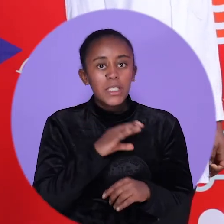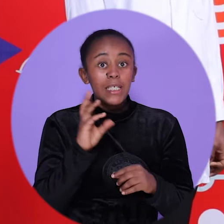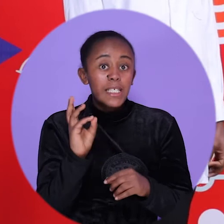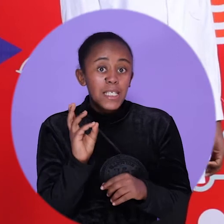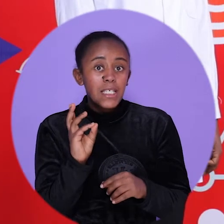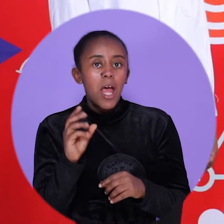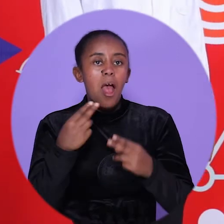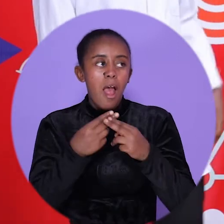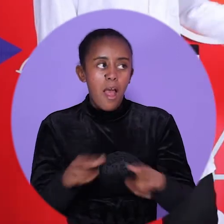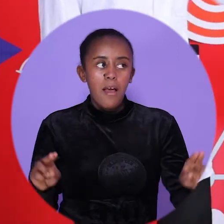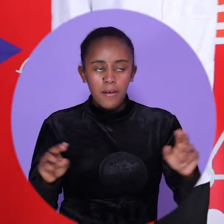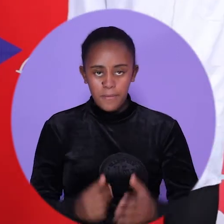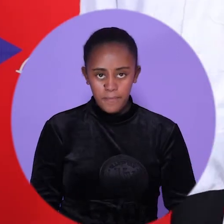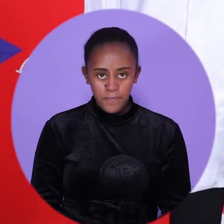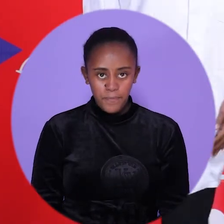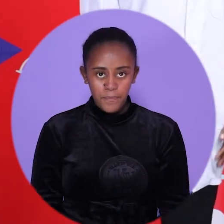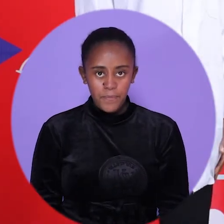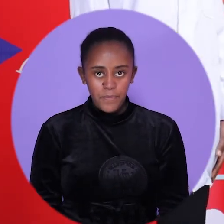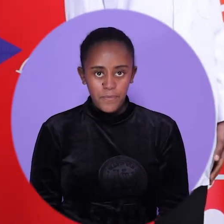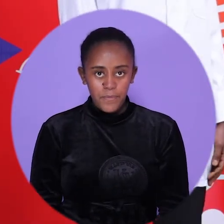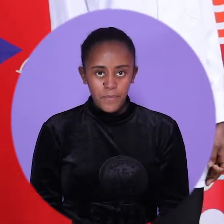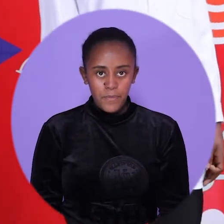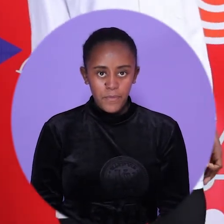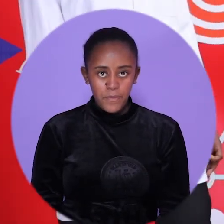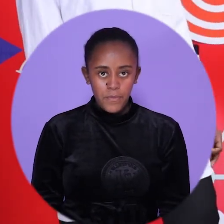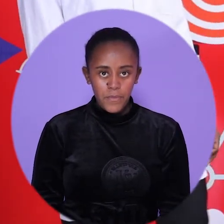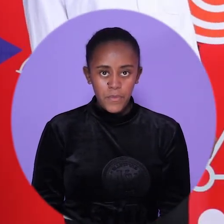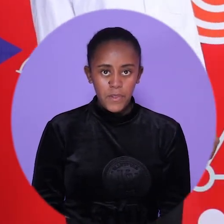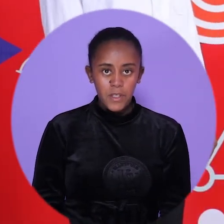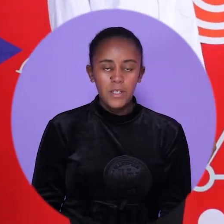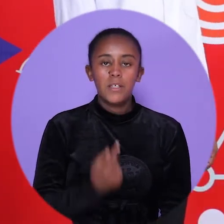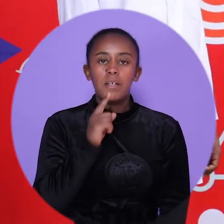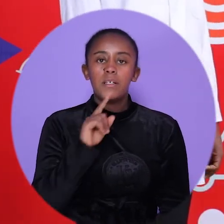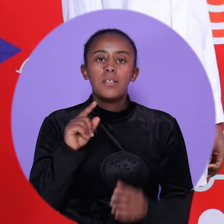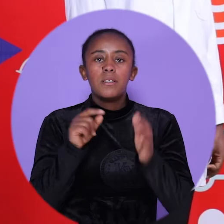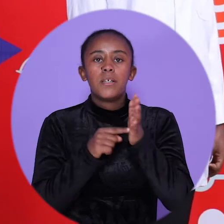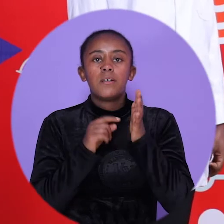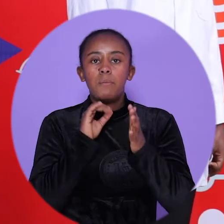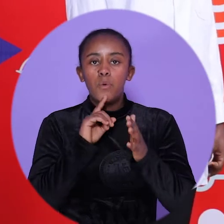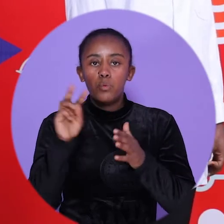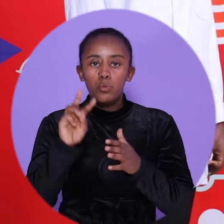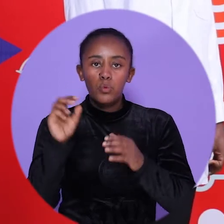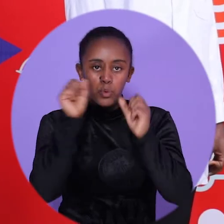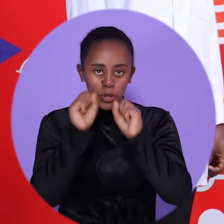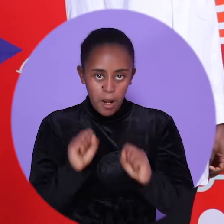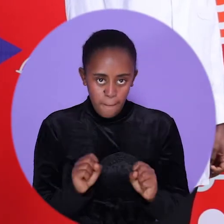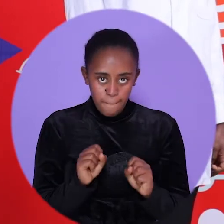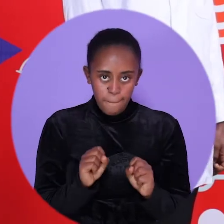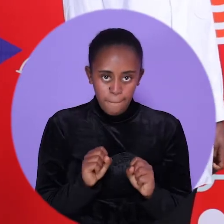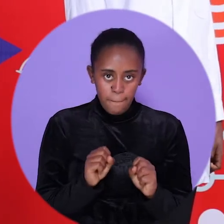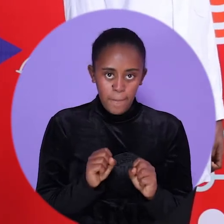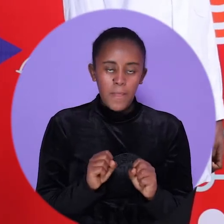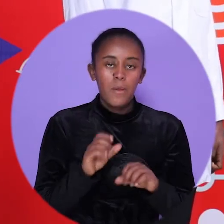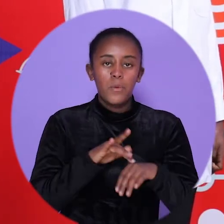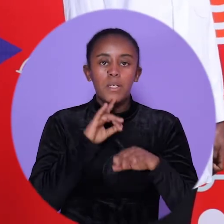is egg. In another side, there is an example of shapes. There are two shapes on the